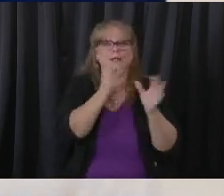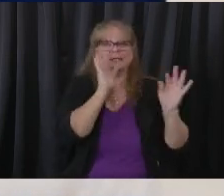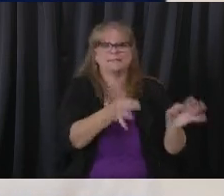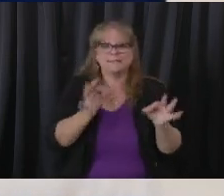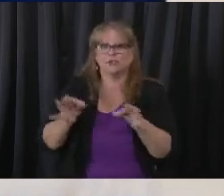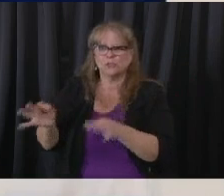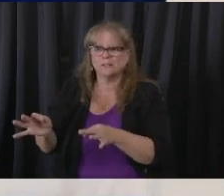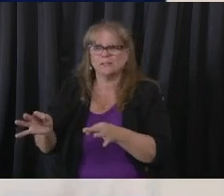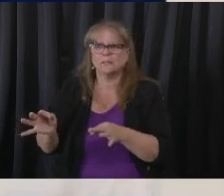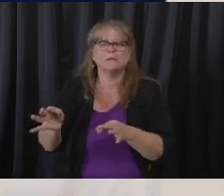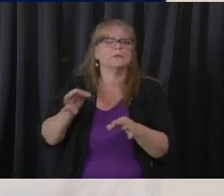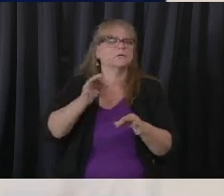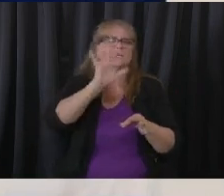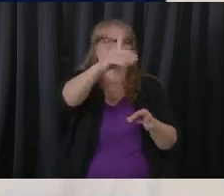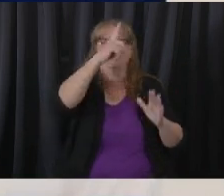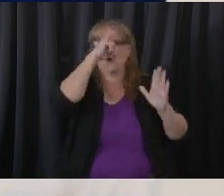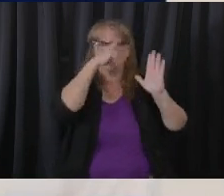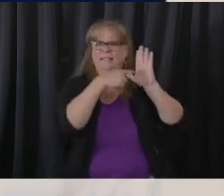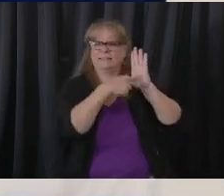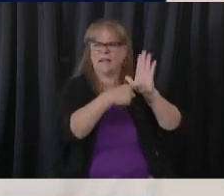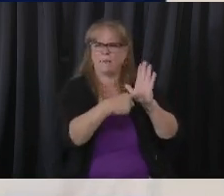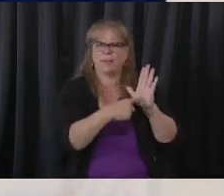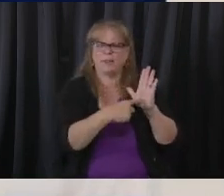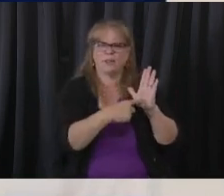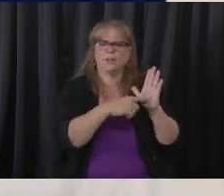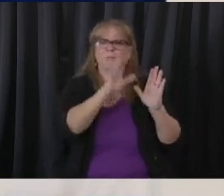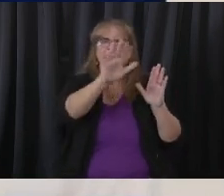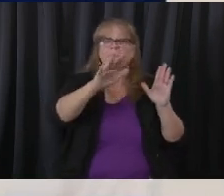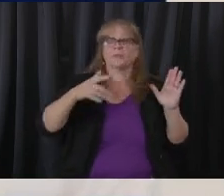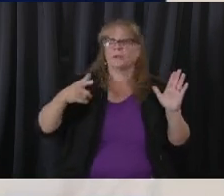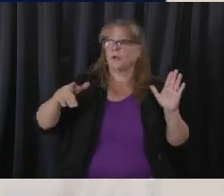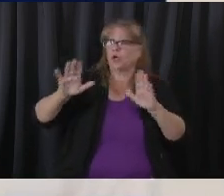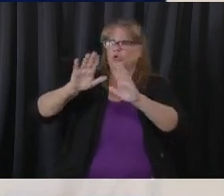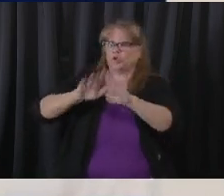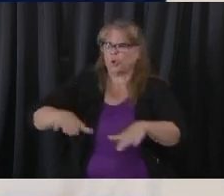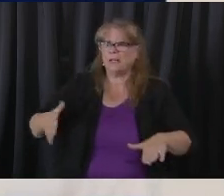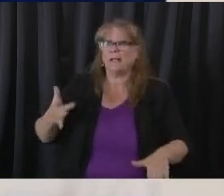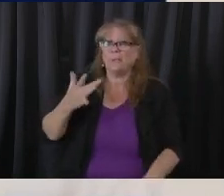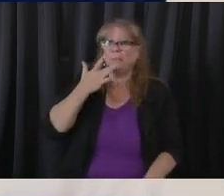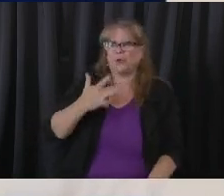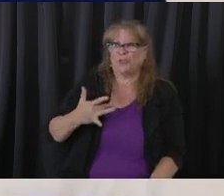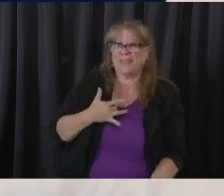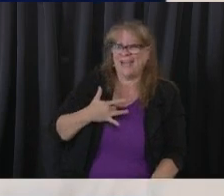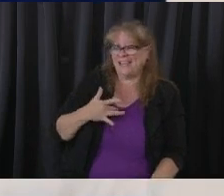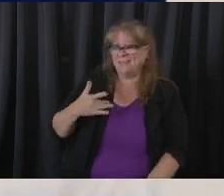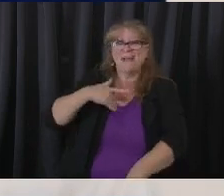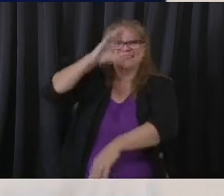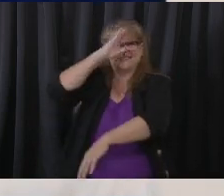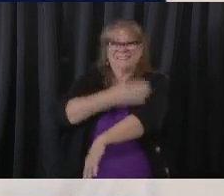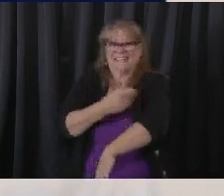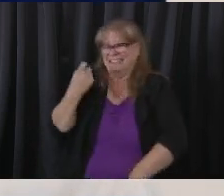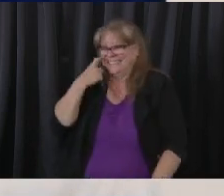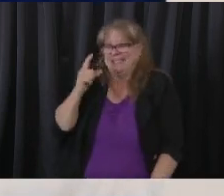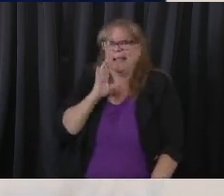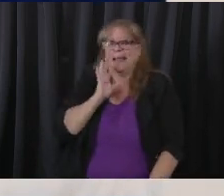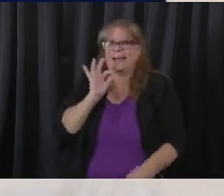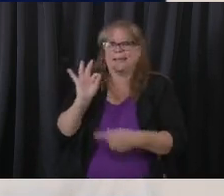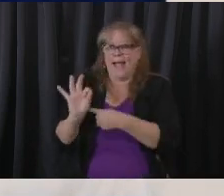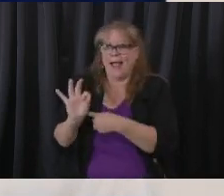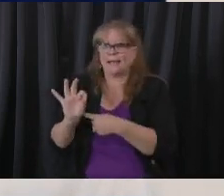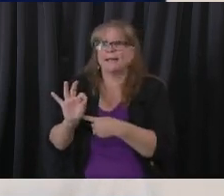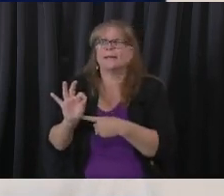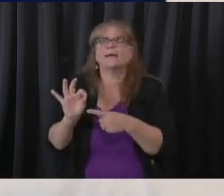Our son turned 9 the other day. And yes, you can make a good, safe decision not to have a celebration or to have a small family